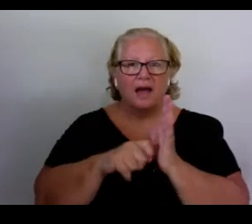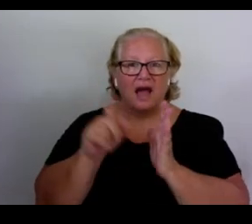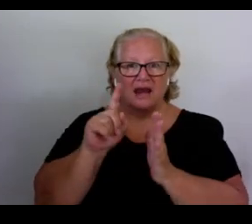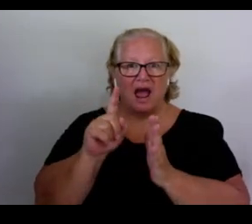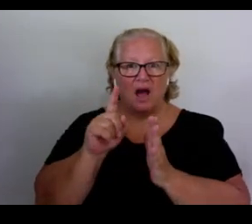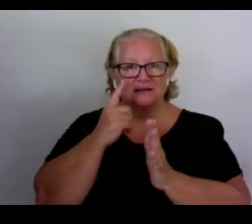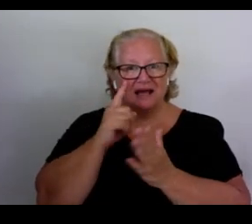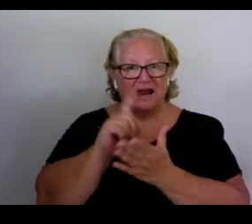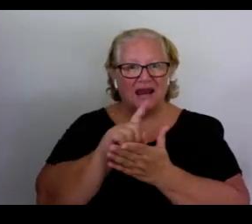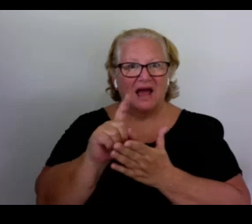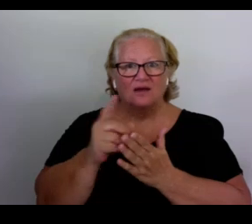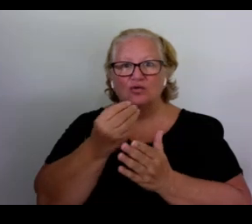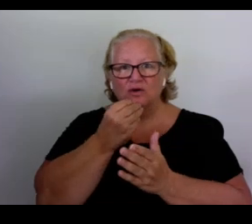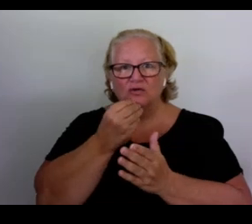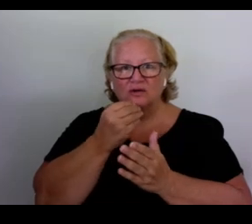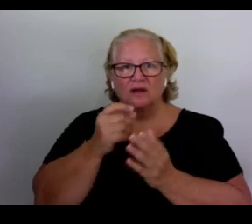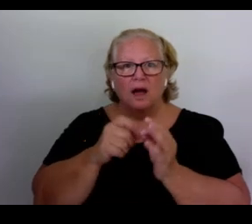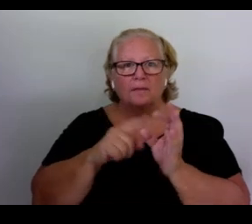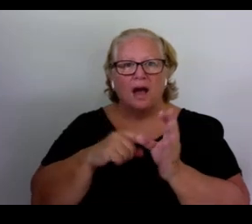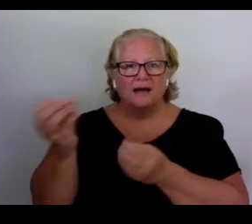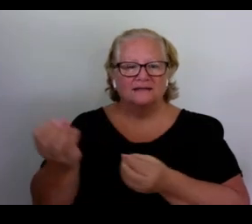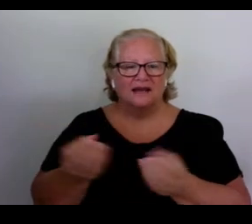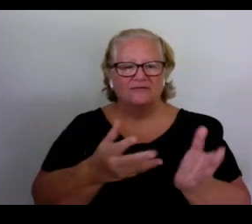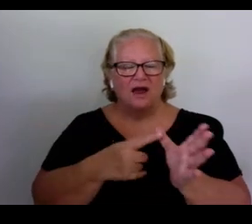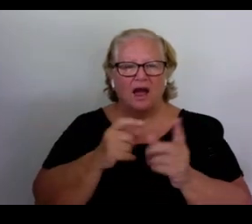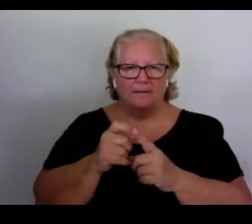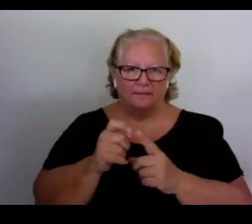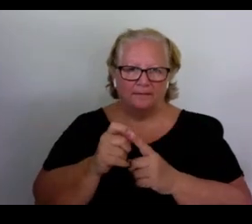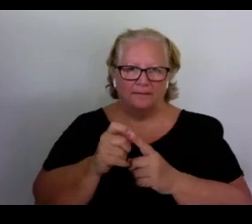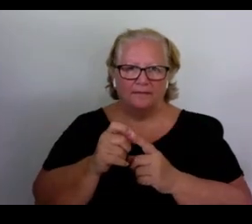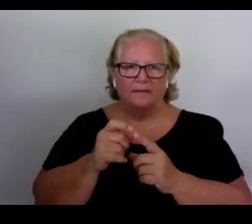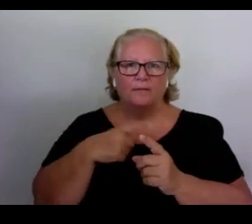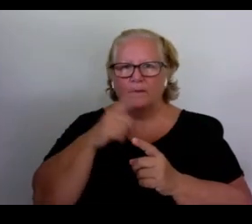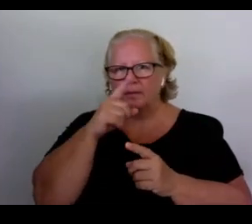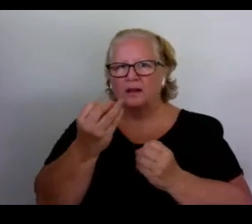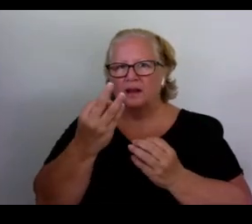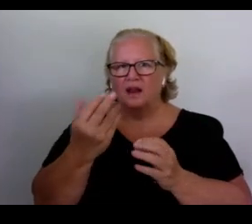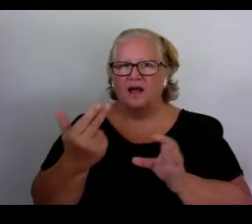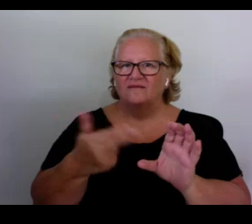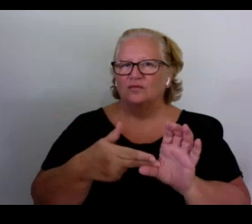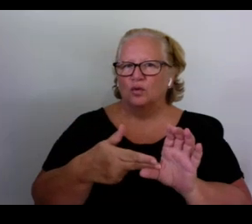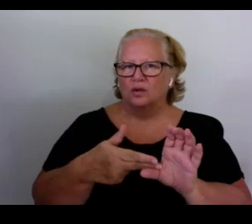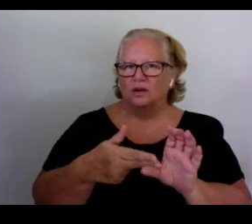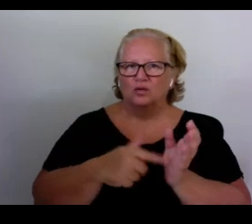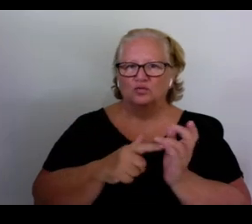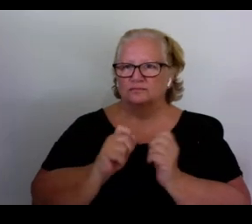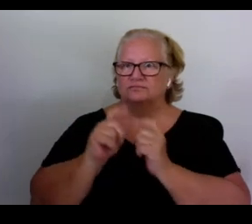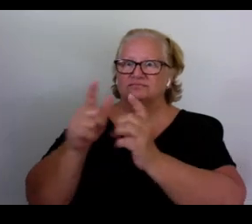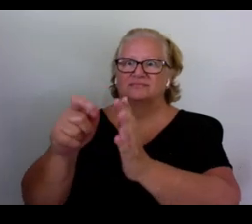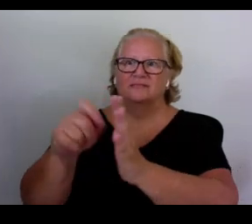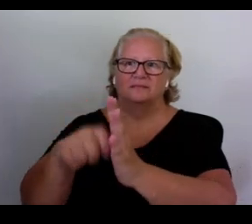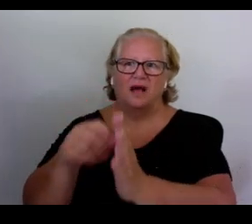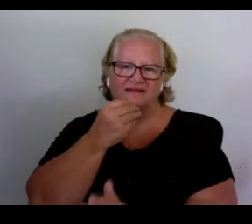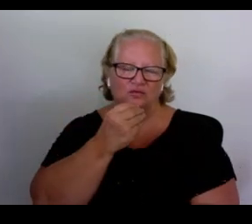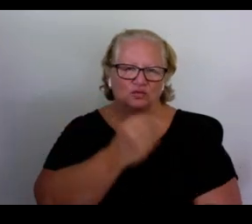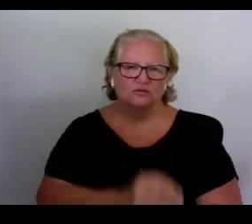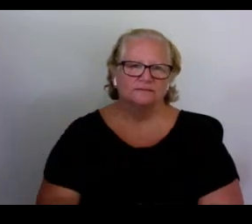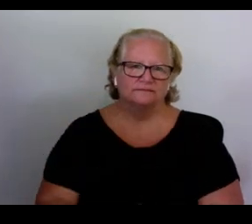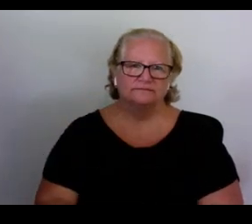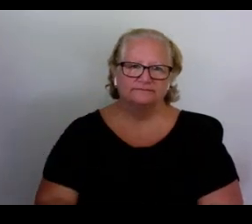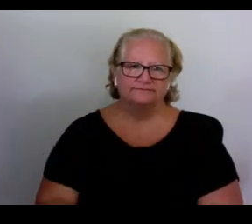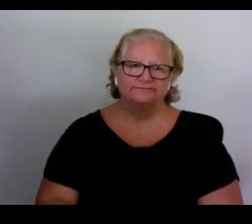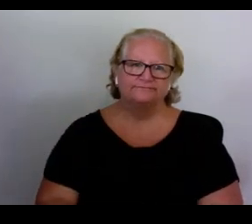groceries via delivery apps. Yep. As people don't have fuel or funds for transport to get to the grocery store. So I'm sure that's